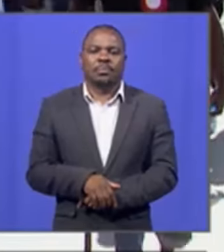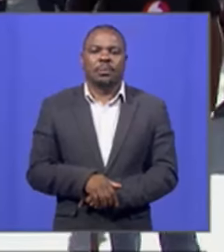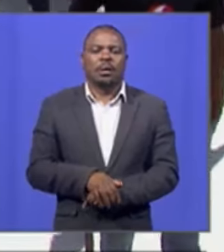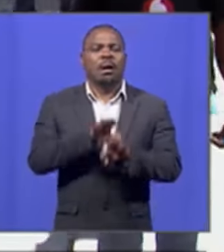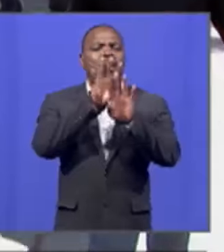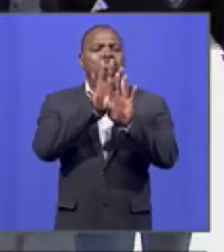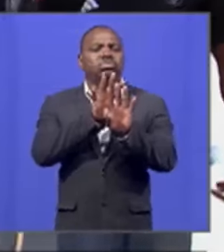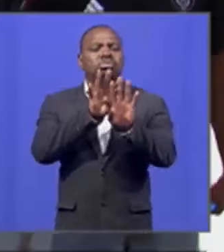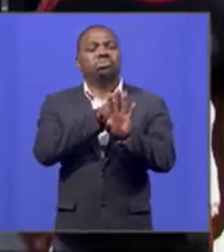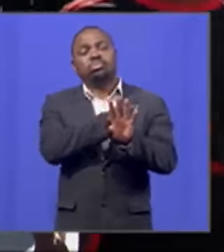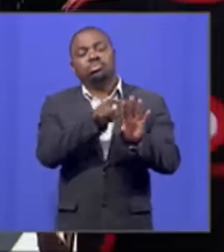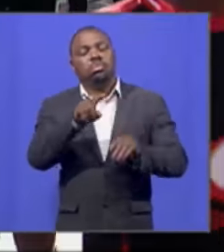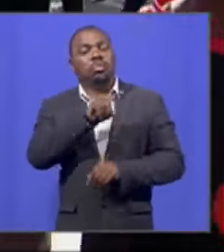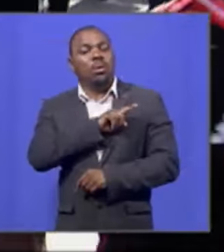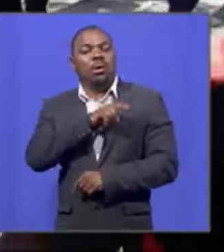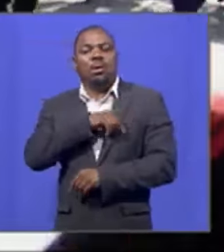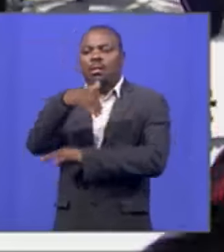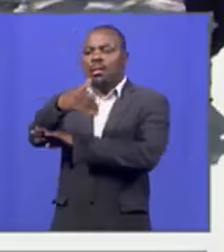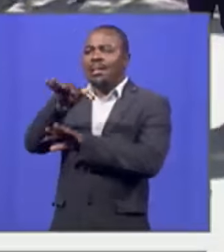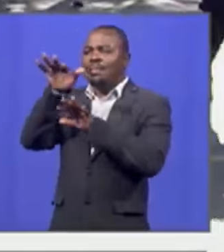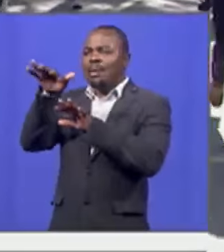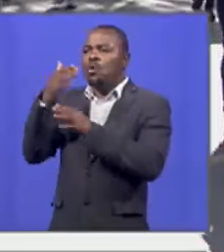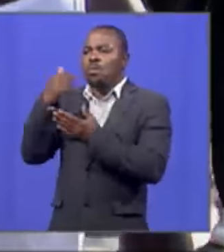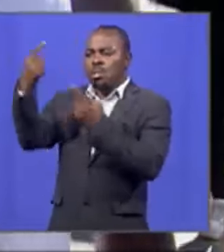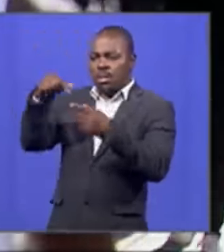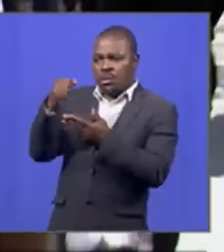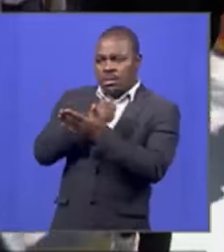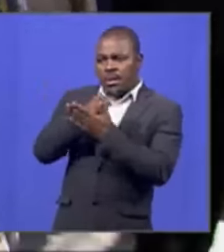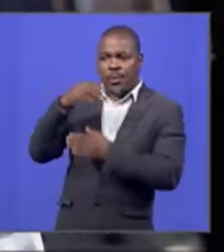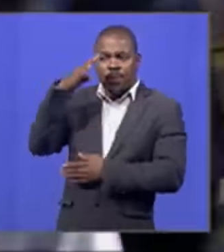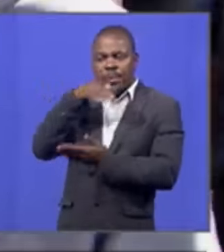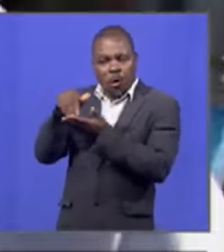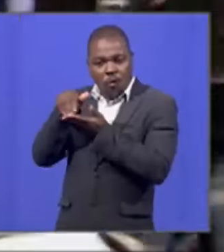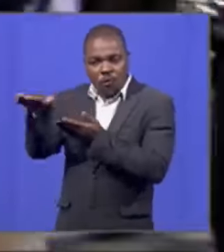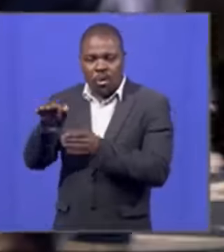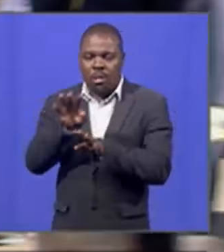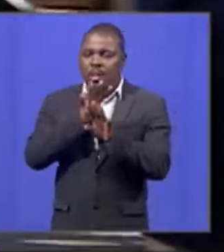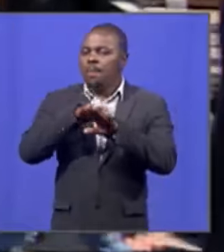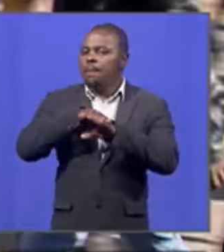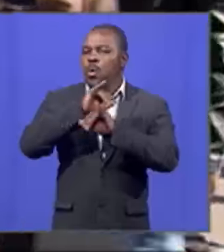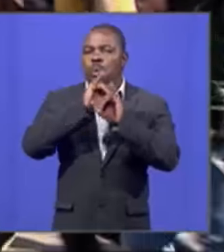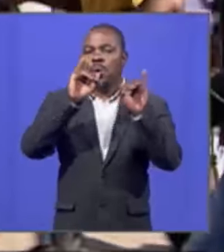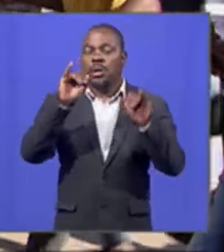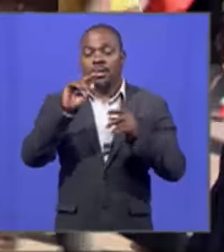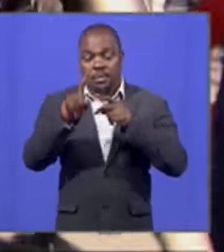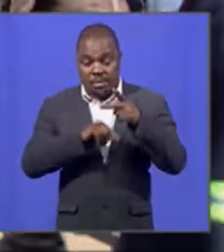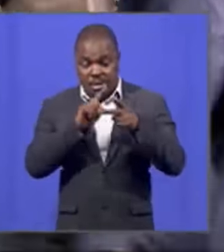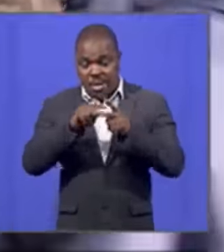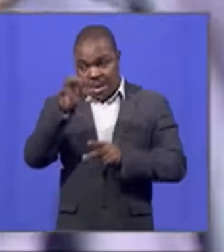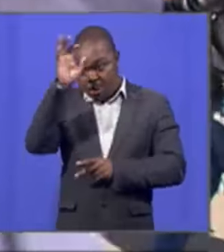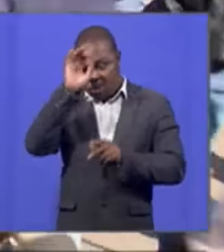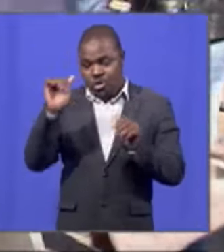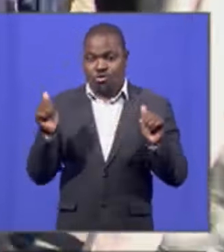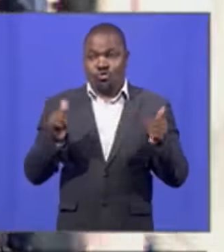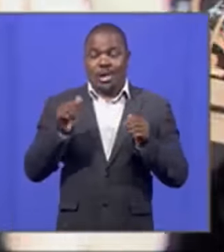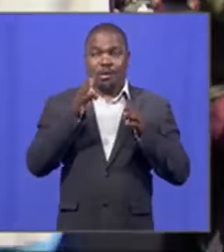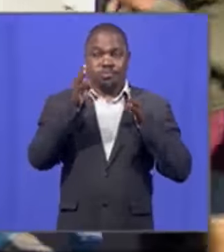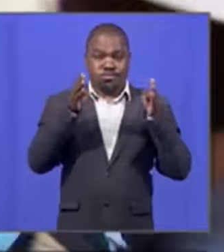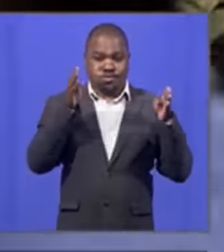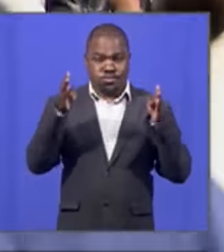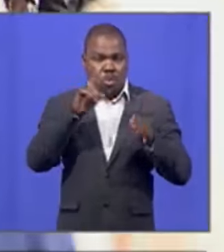Megwanto ya go ba kgatlhanong le bafaladi bao ba sego molaong ka nageng e loile le go feta fao maphodisa a le go komana madula ba